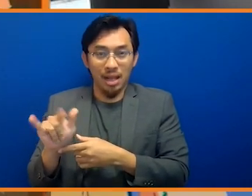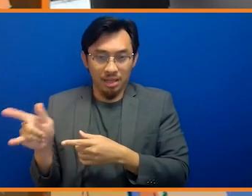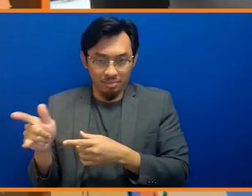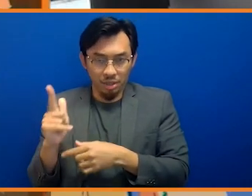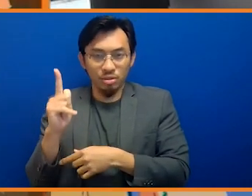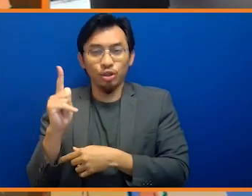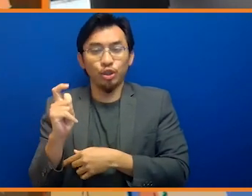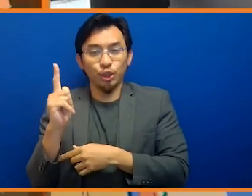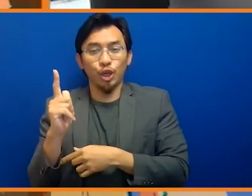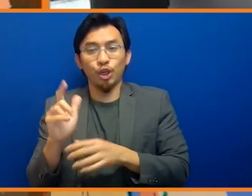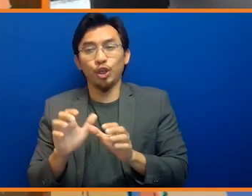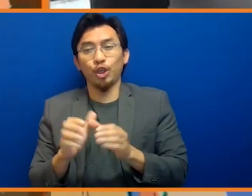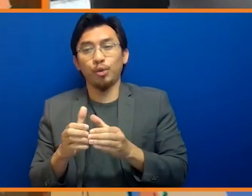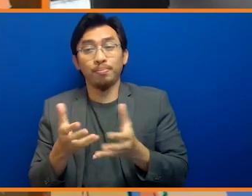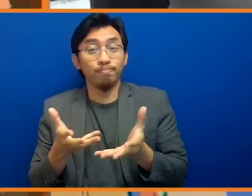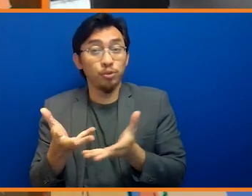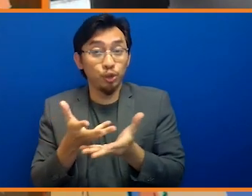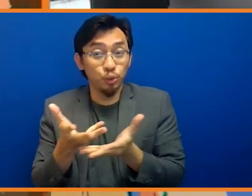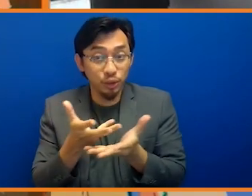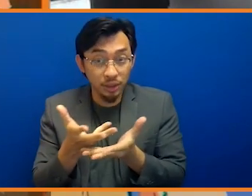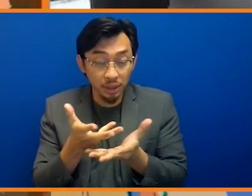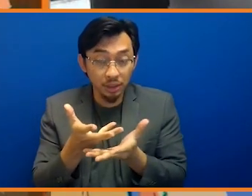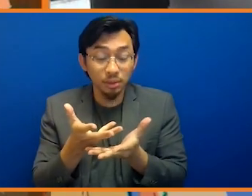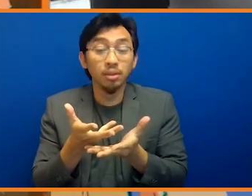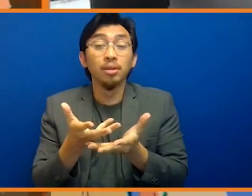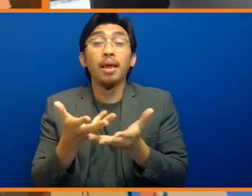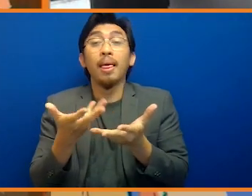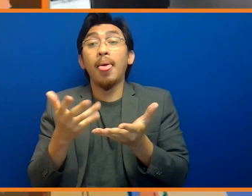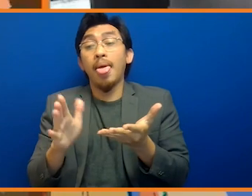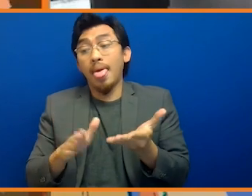group discussions. Then